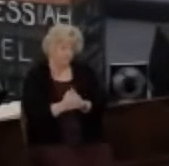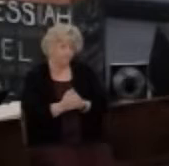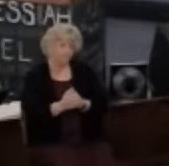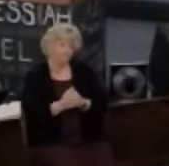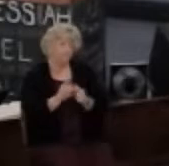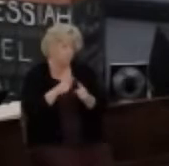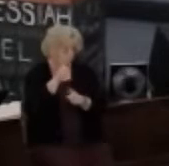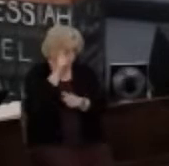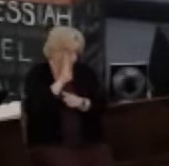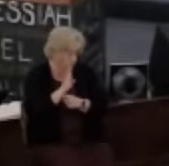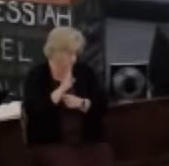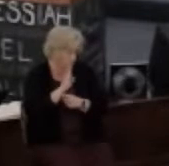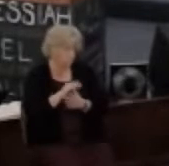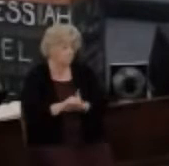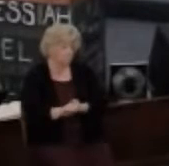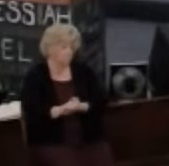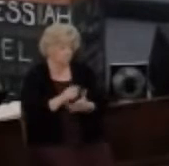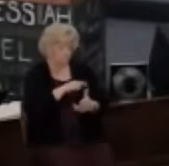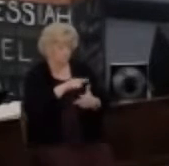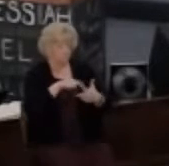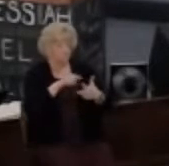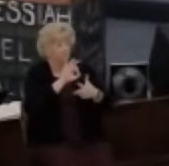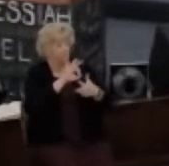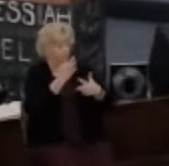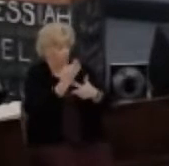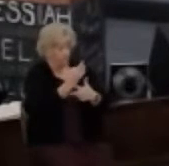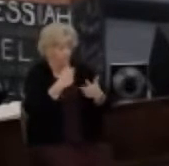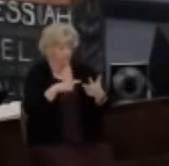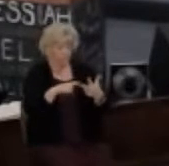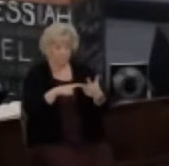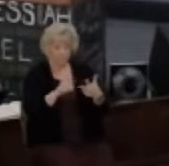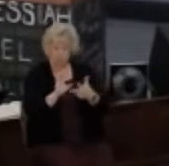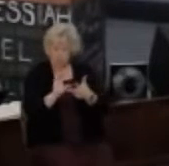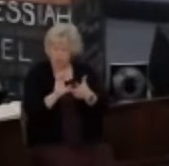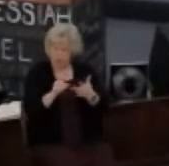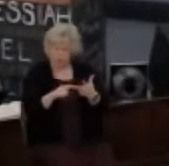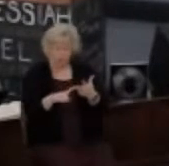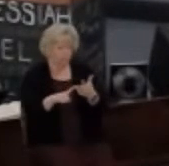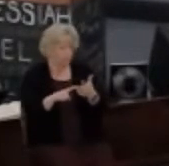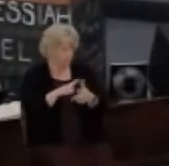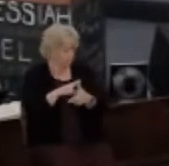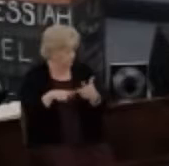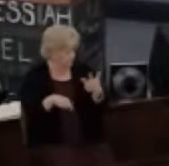to God, to our family, to our church.